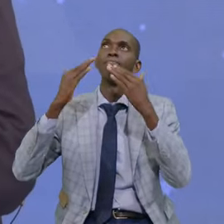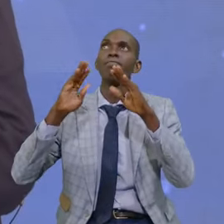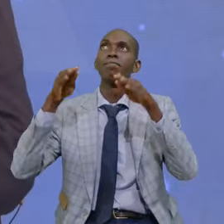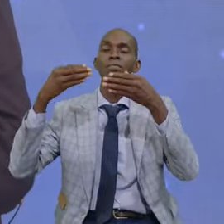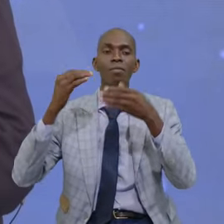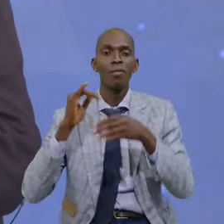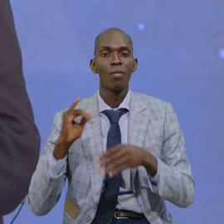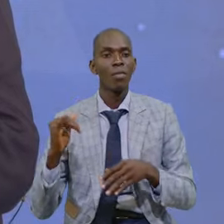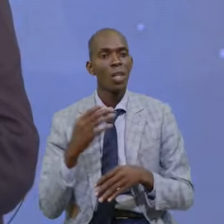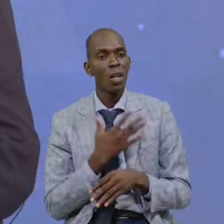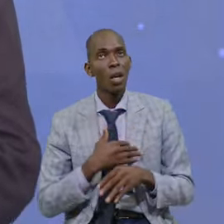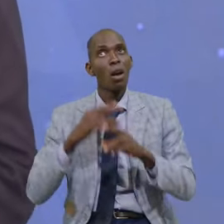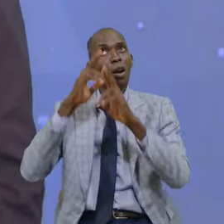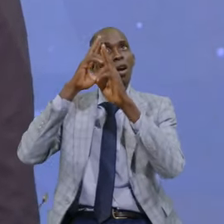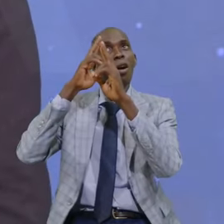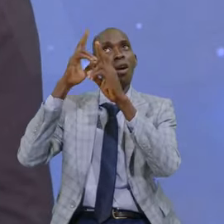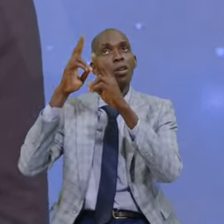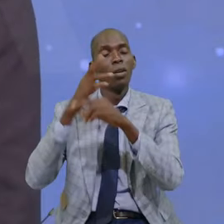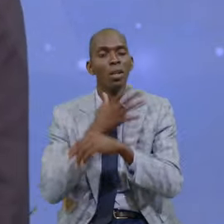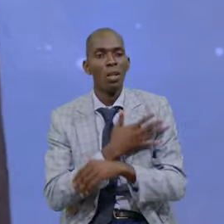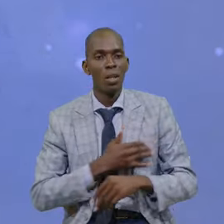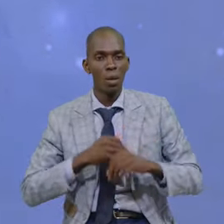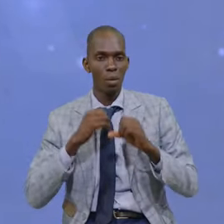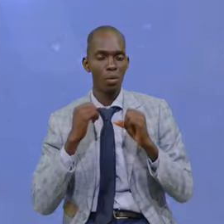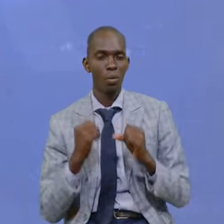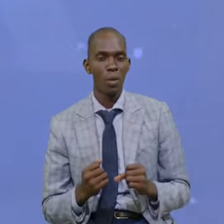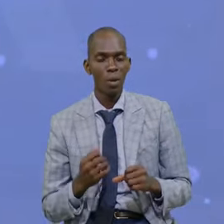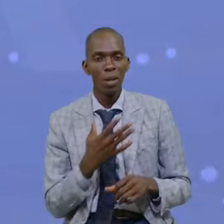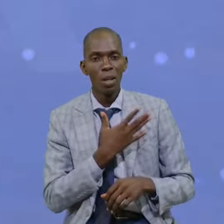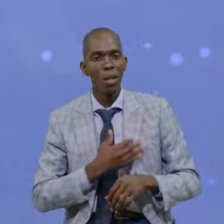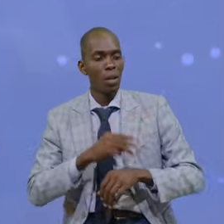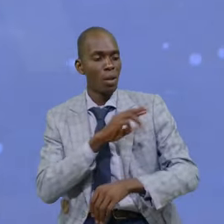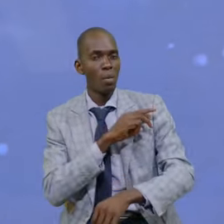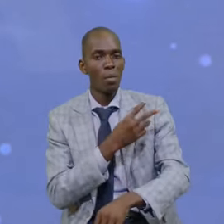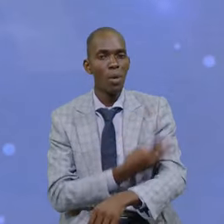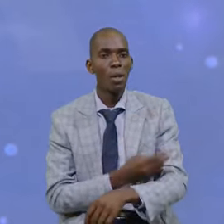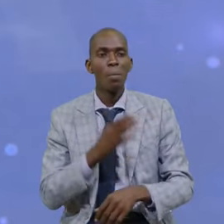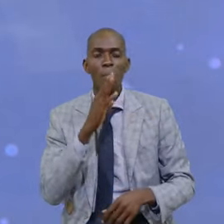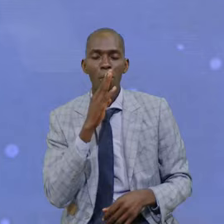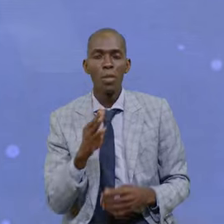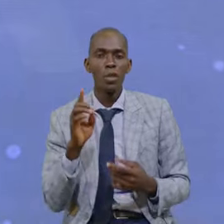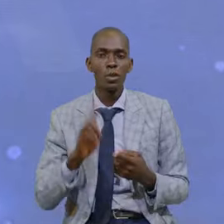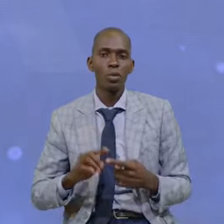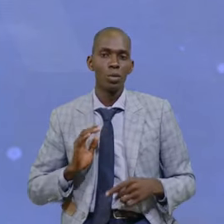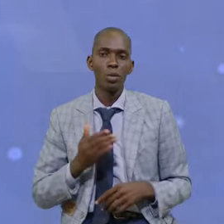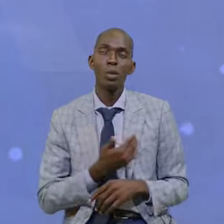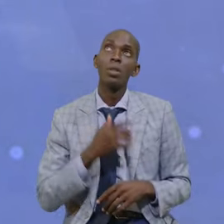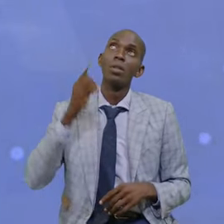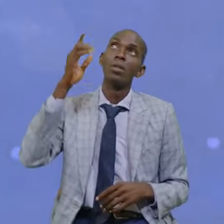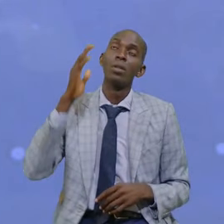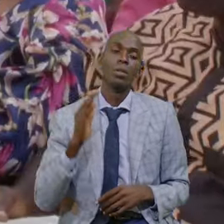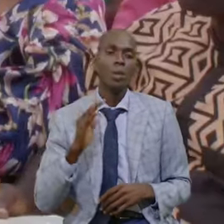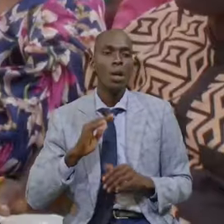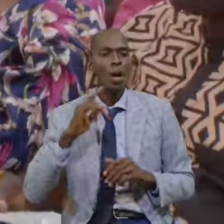and honor and power and might be unto our God. How